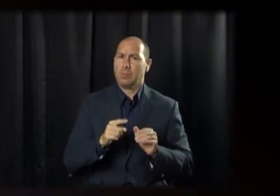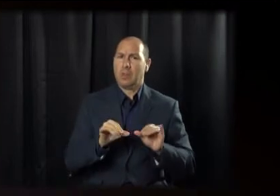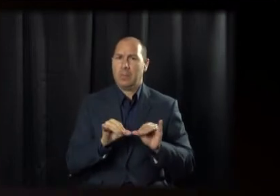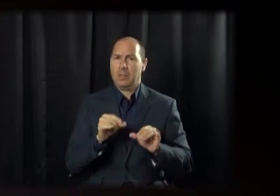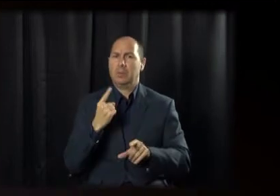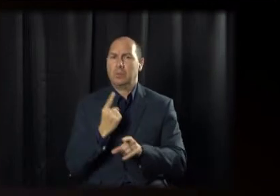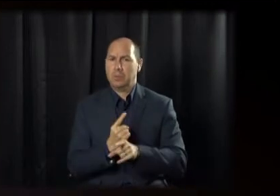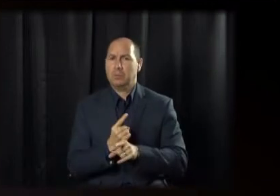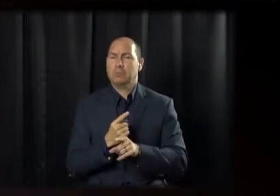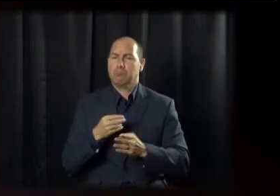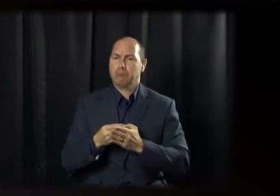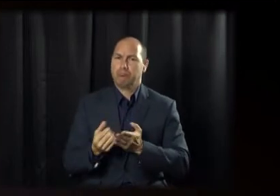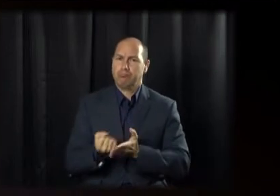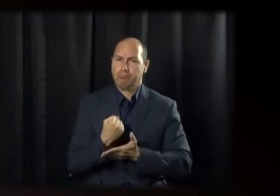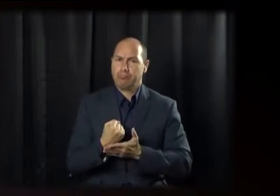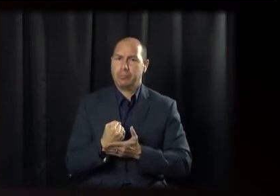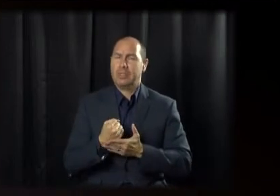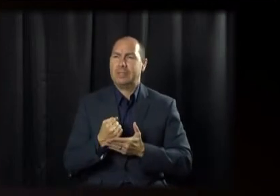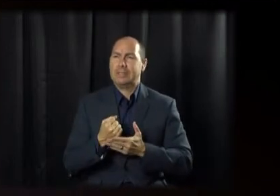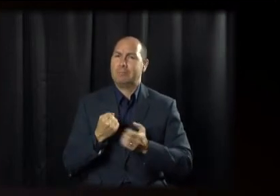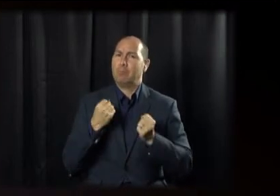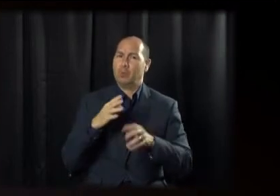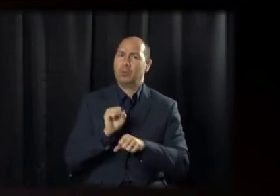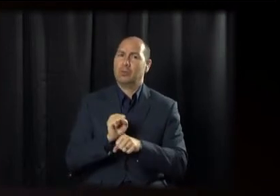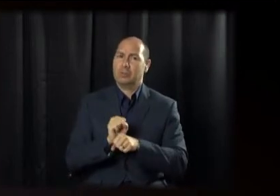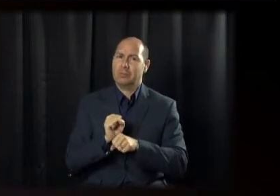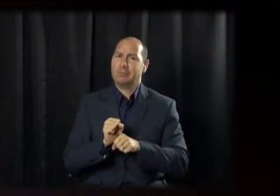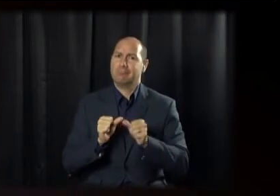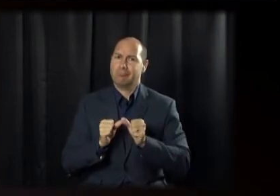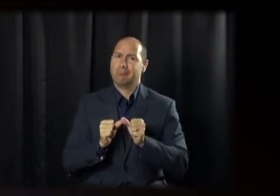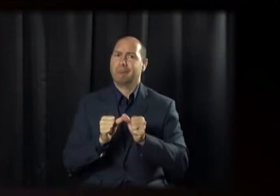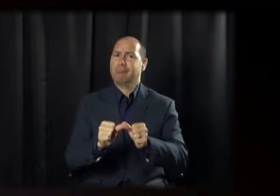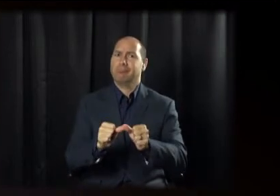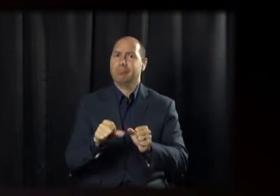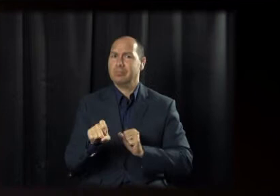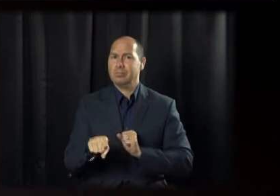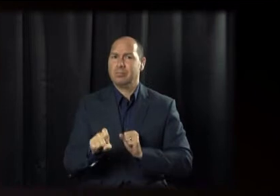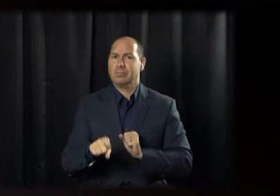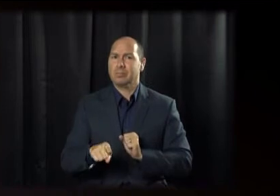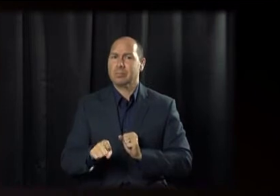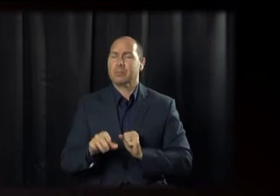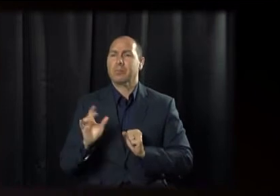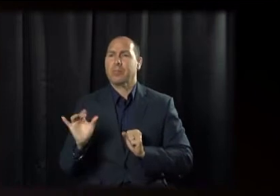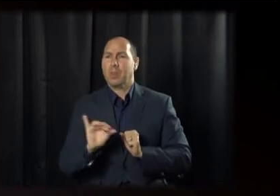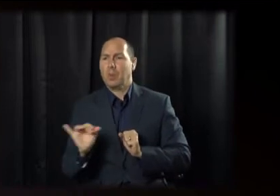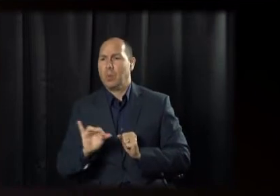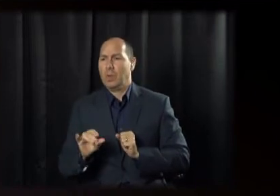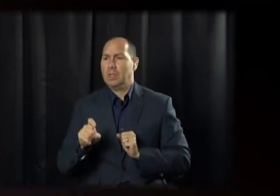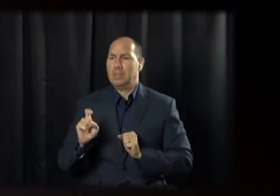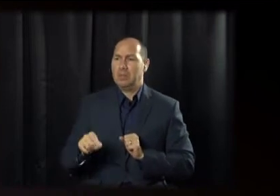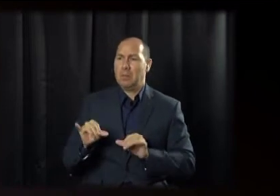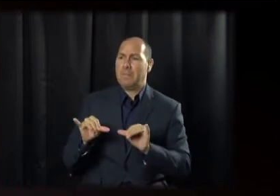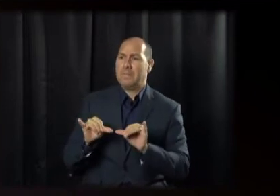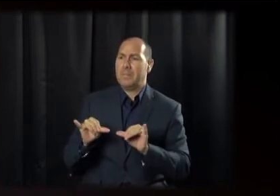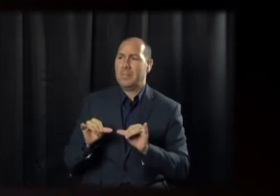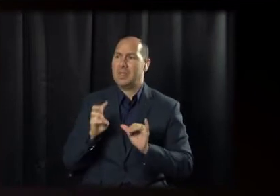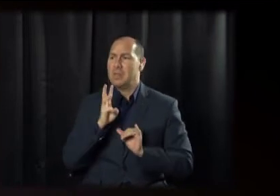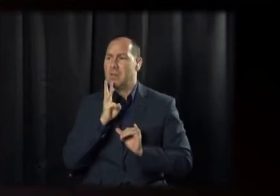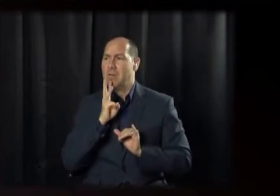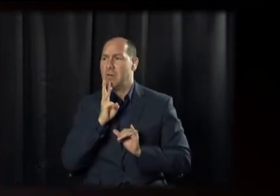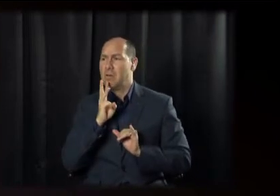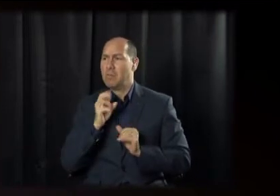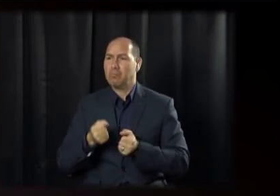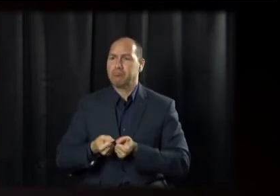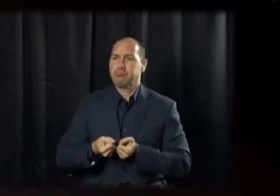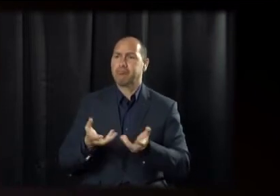done. The proposed 2021 fiscal plan requires Prasa to go beyond accurately measuring its water production and implement